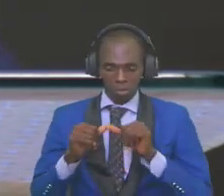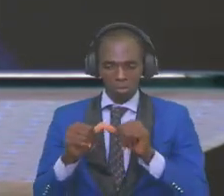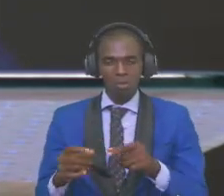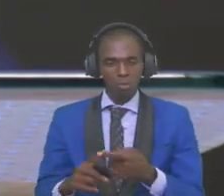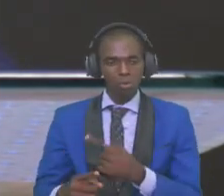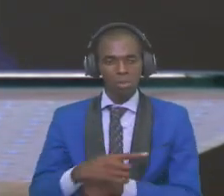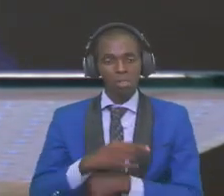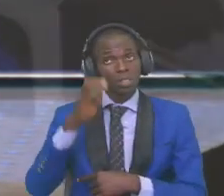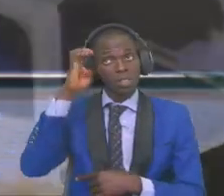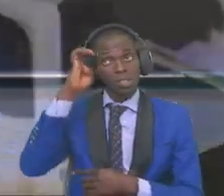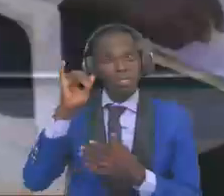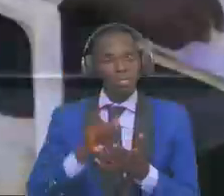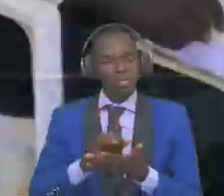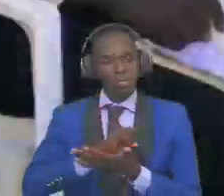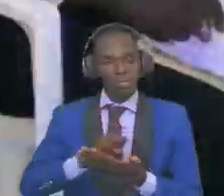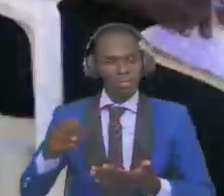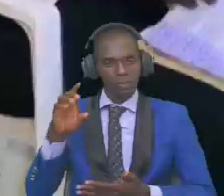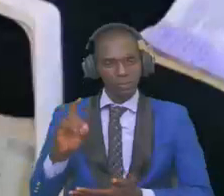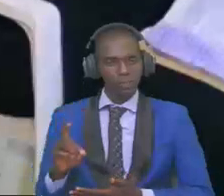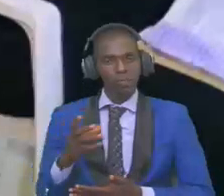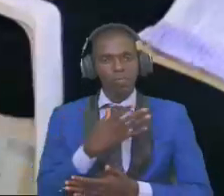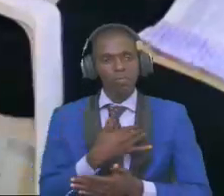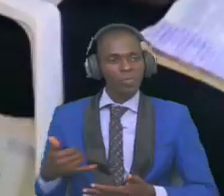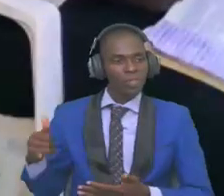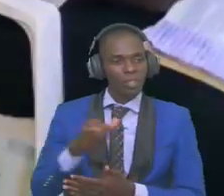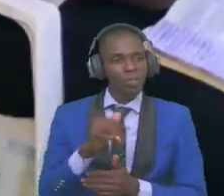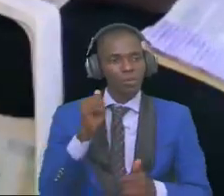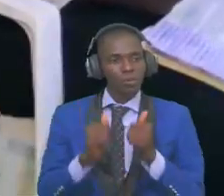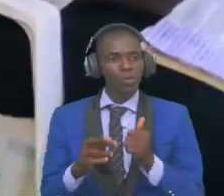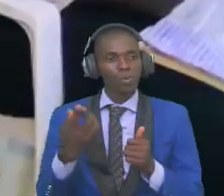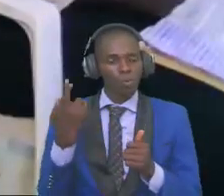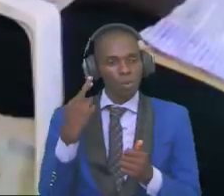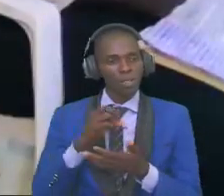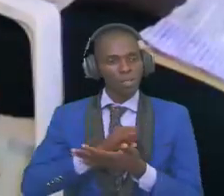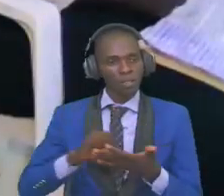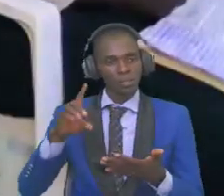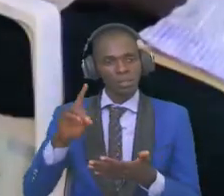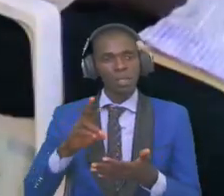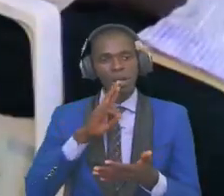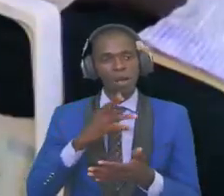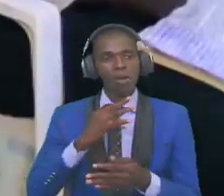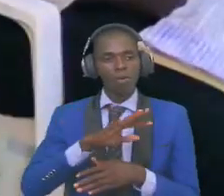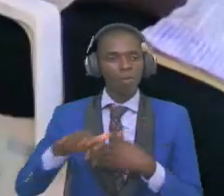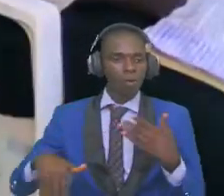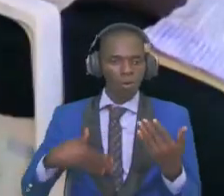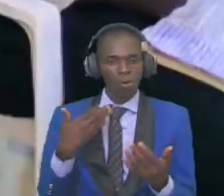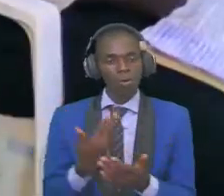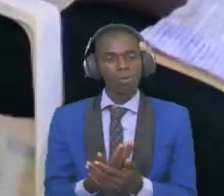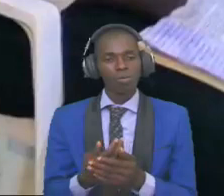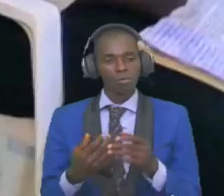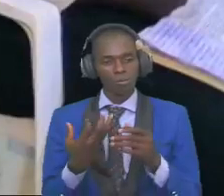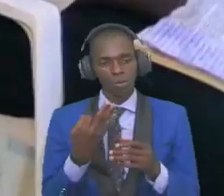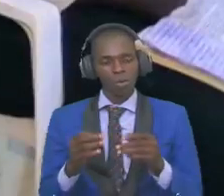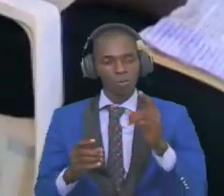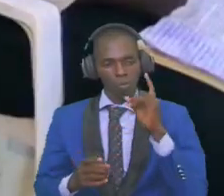that sanctifieth and they who are sanctified are all of one." They have